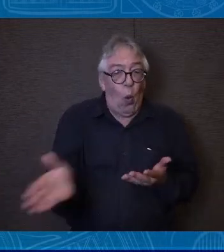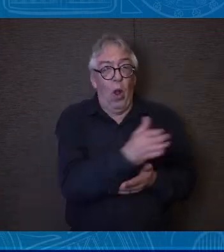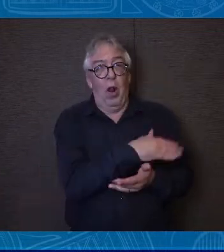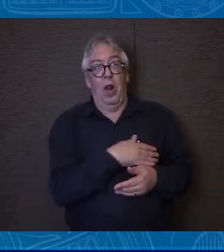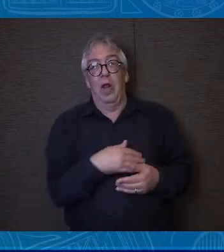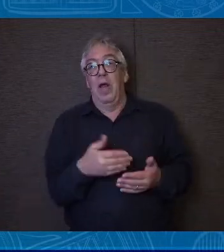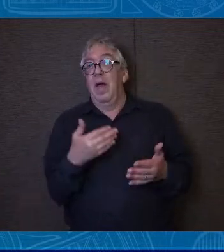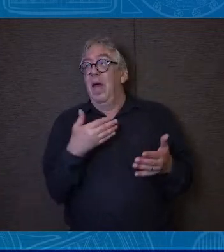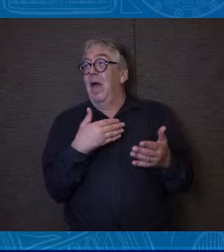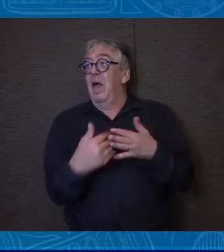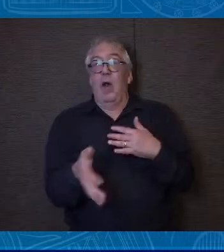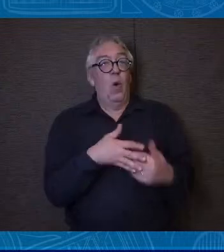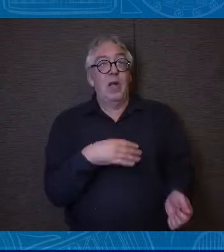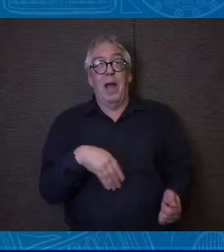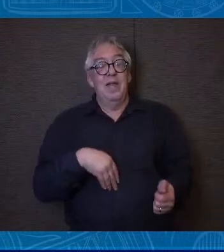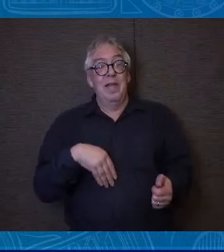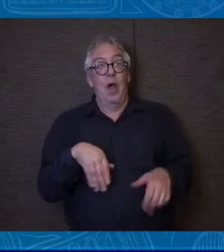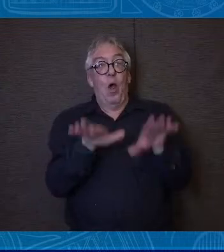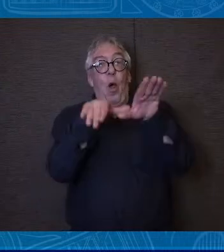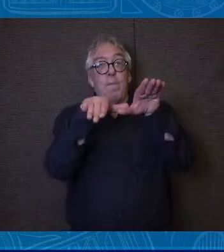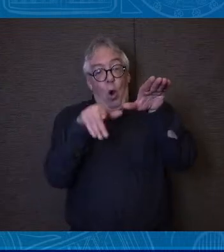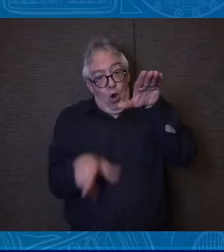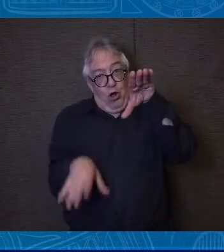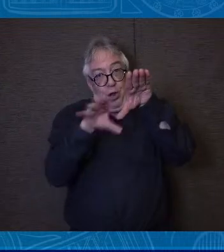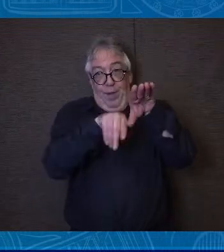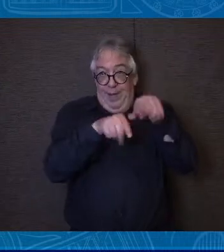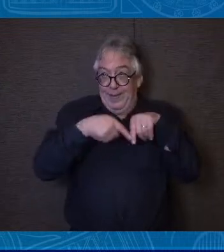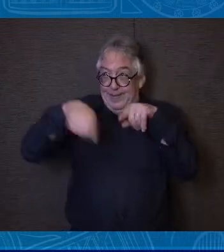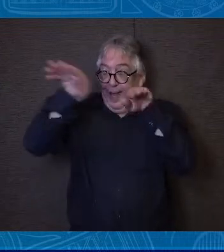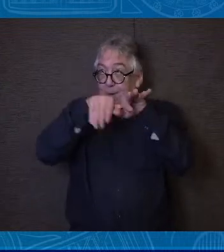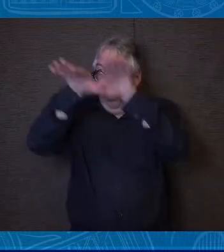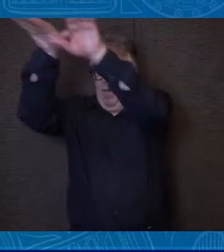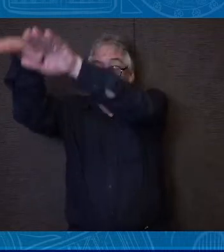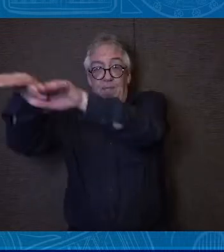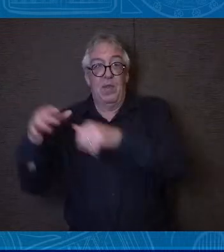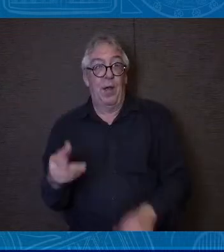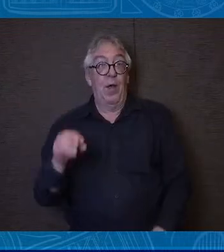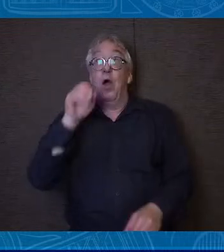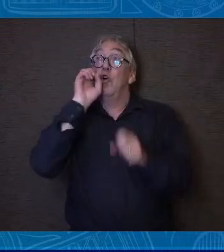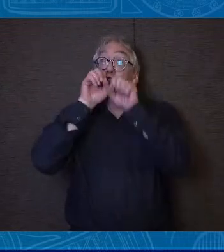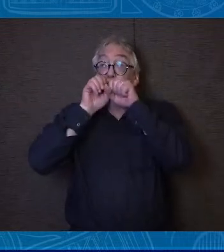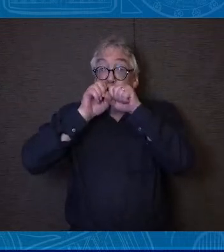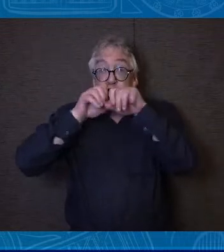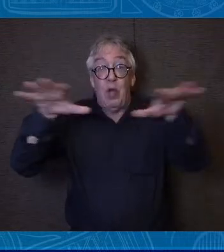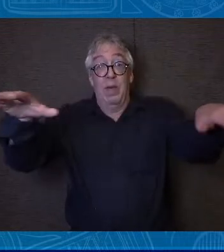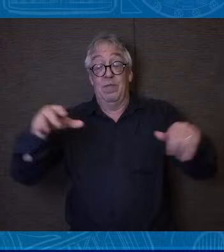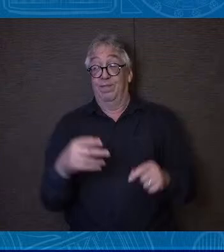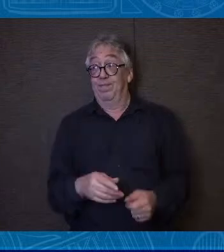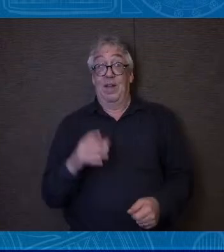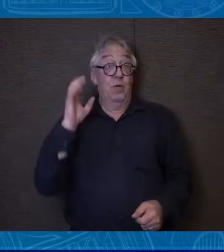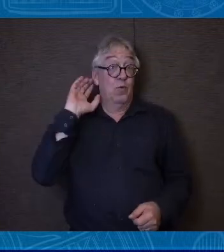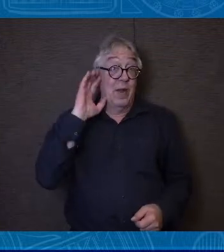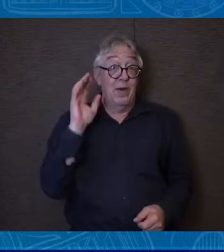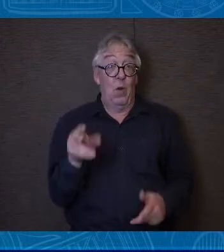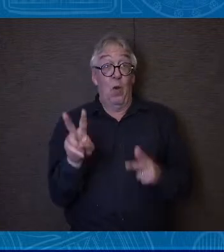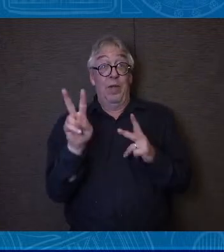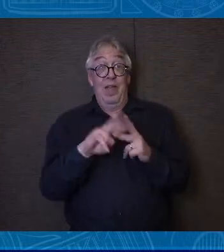a carrier pigeon, it's a siren, it's a board, it's a bell, it's broadcast, it's TV.